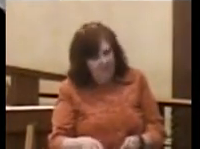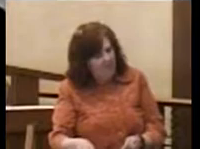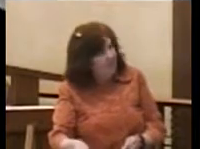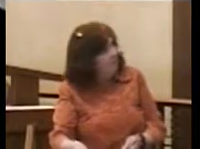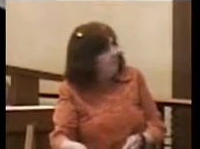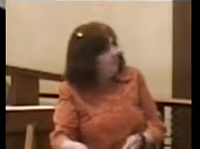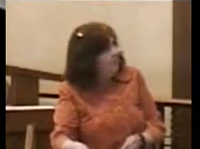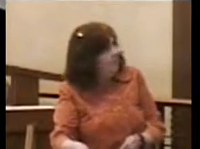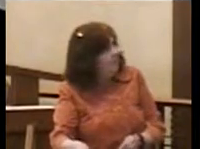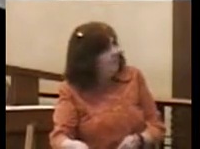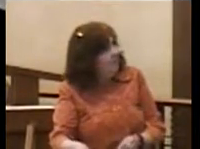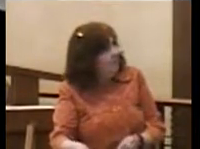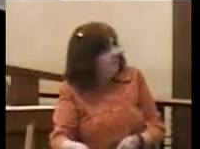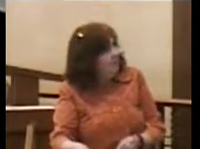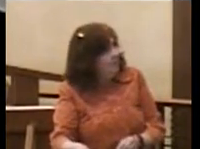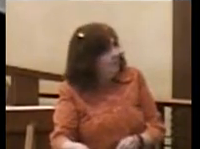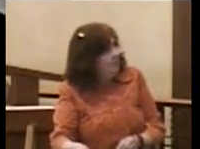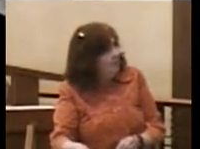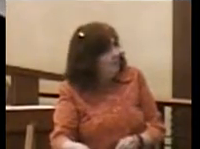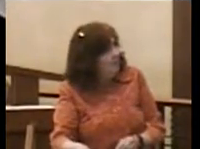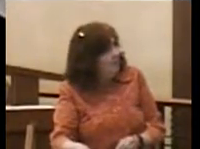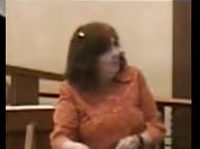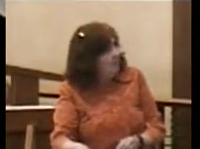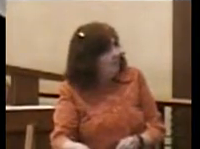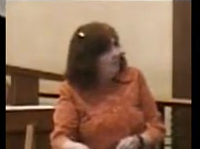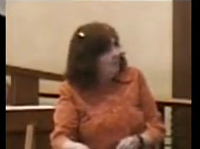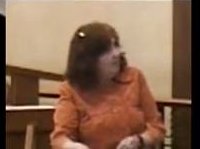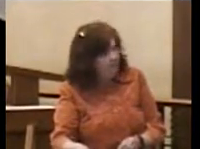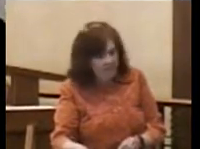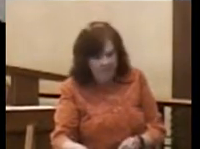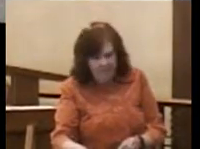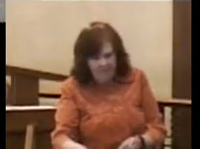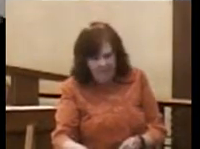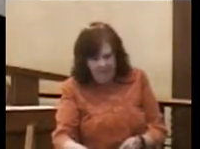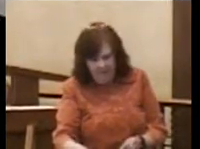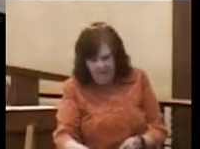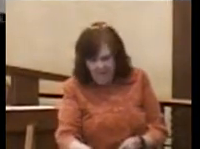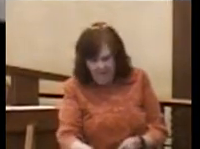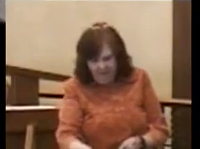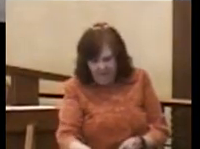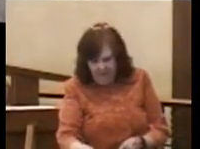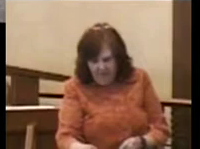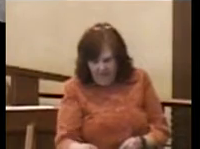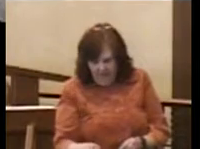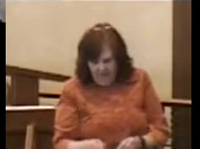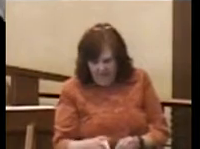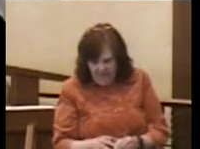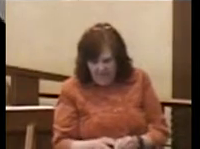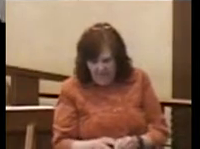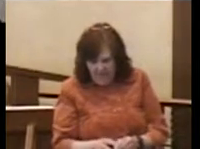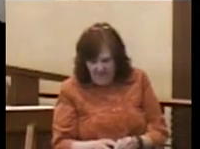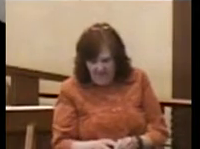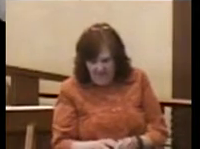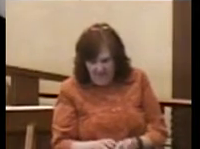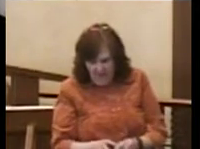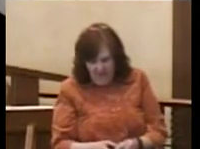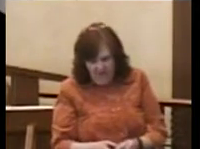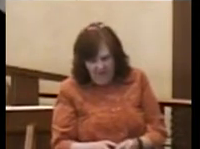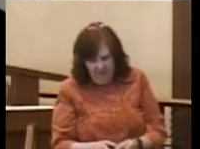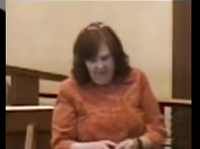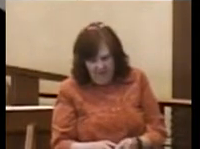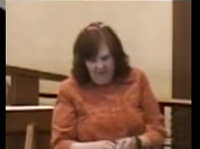plastic containers, not the glass, or you could lose your precious salsa. Si, plastic es